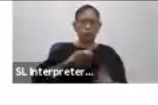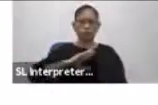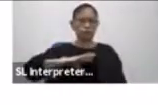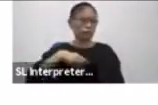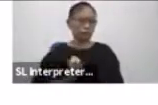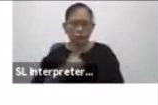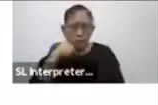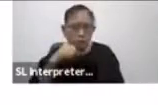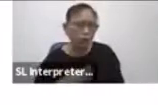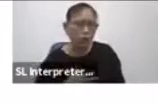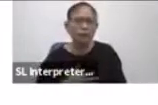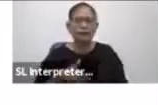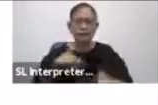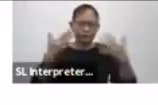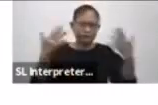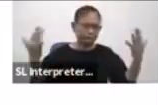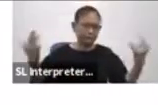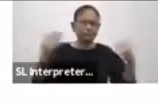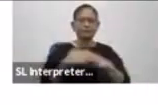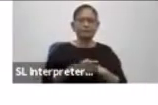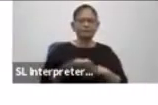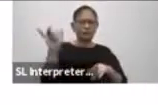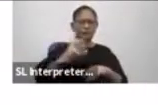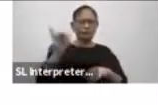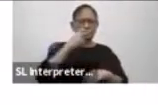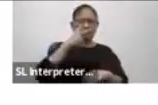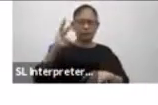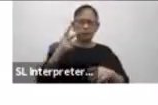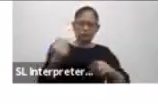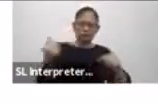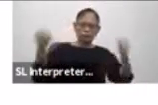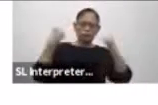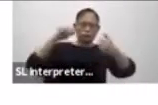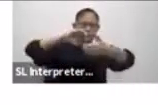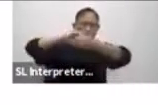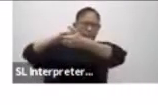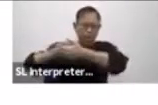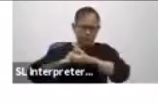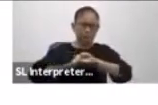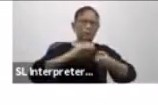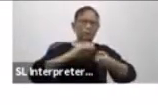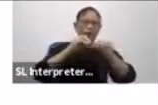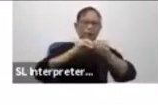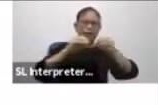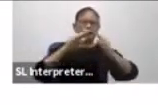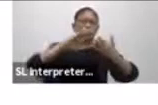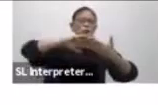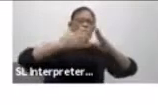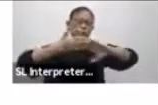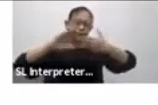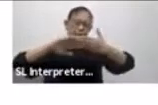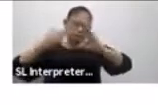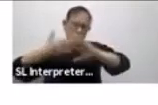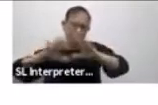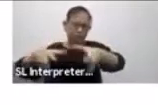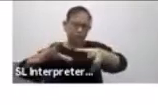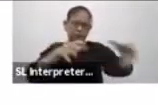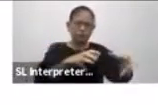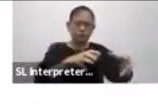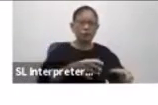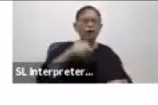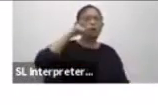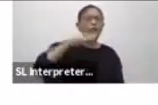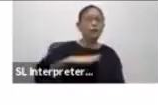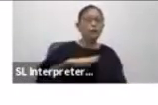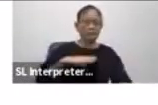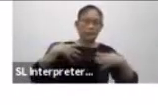region. We're also seeing stronger partnerships with community-based health workers like midwives, female health workers who are